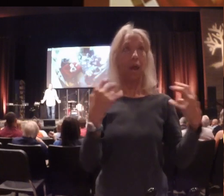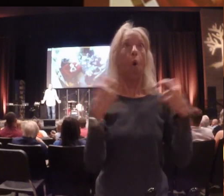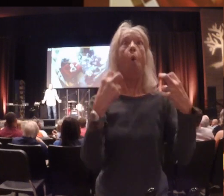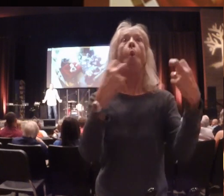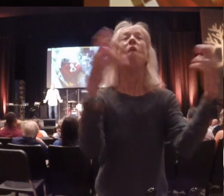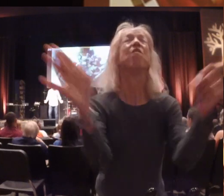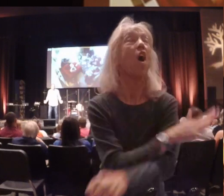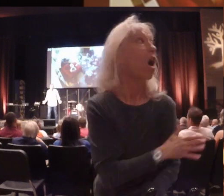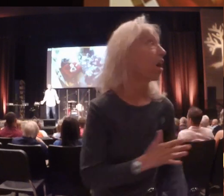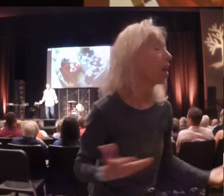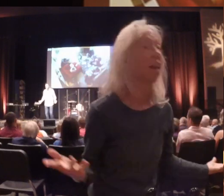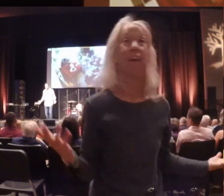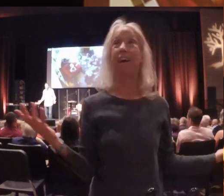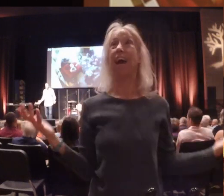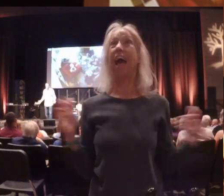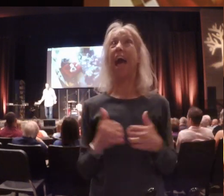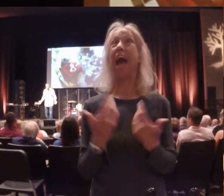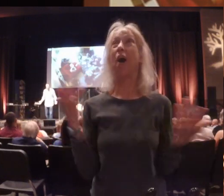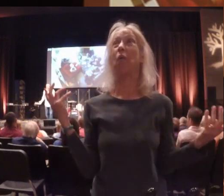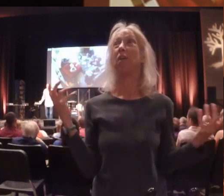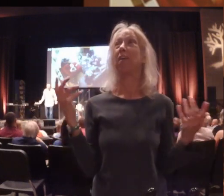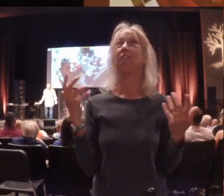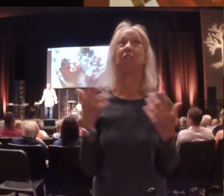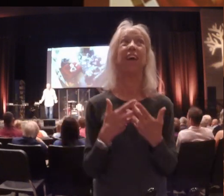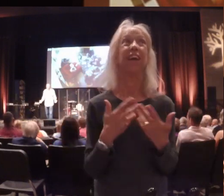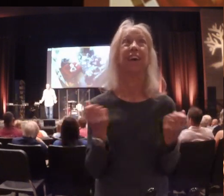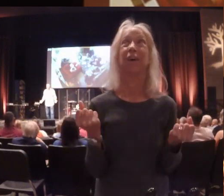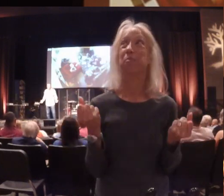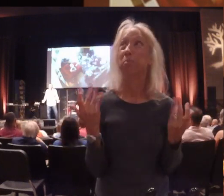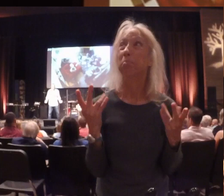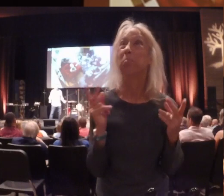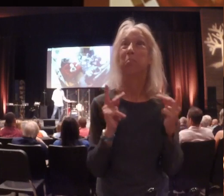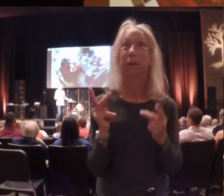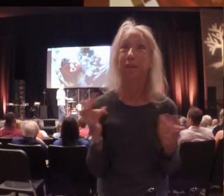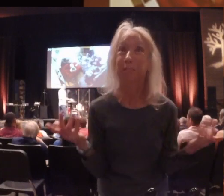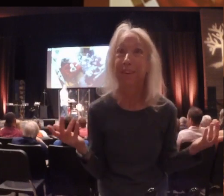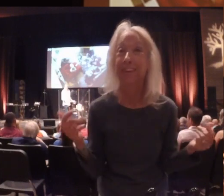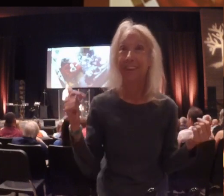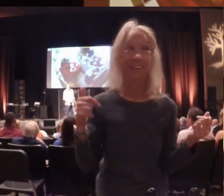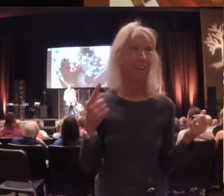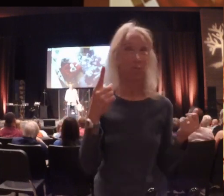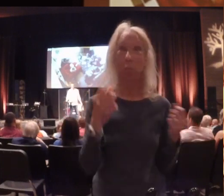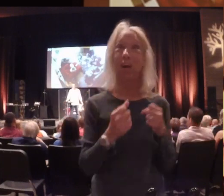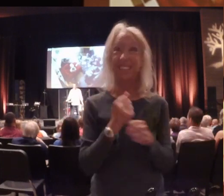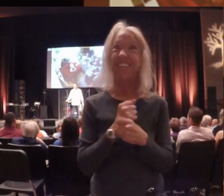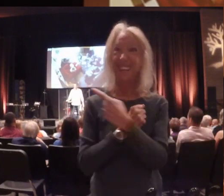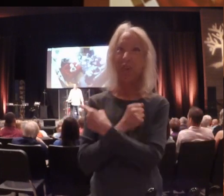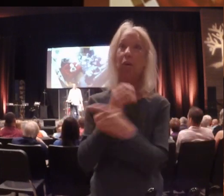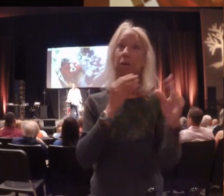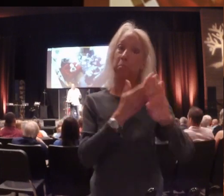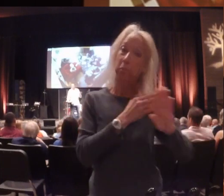now here we are 10 years later going, how are we going to fit everybody in this place? We got like a year left. What are we going to